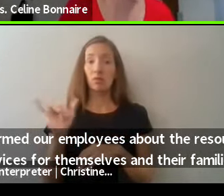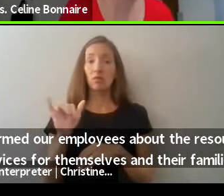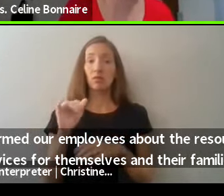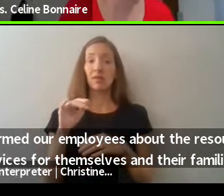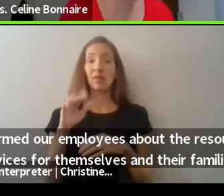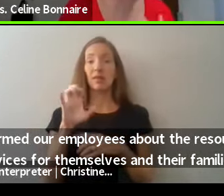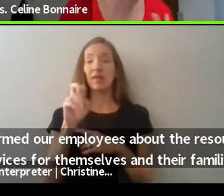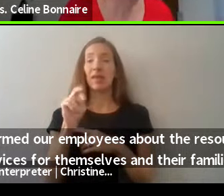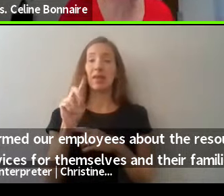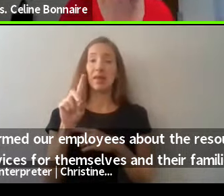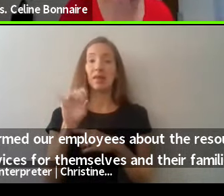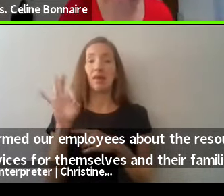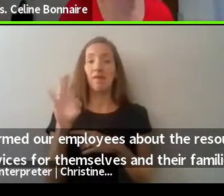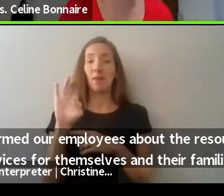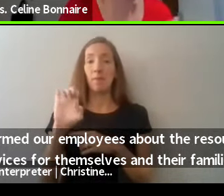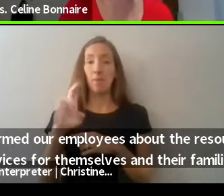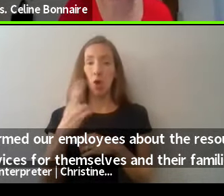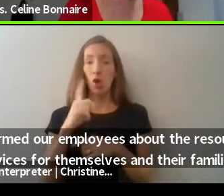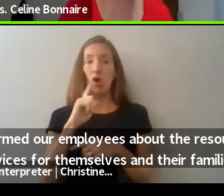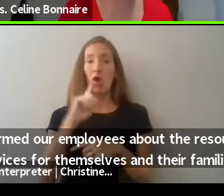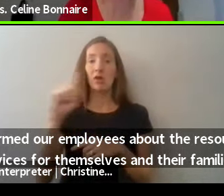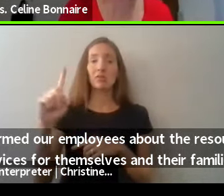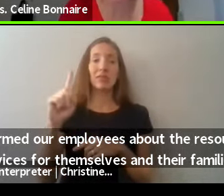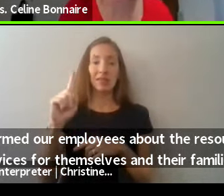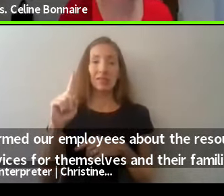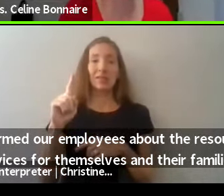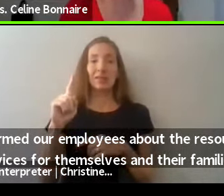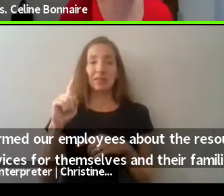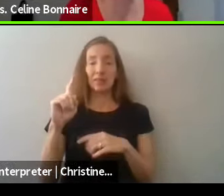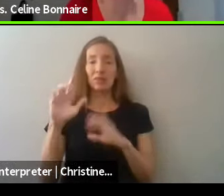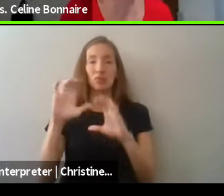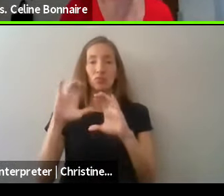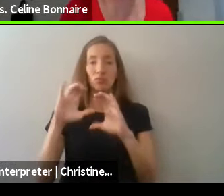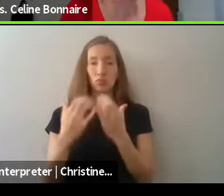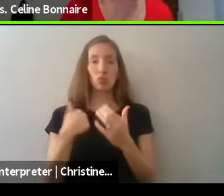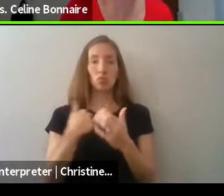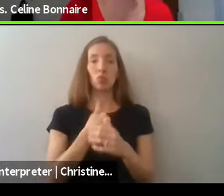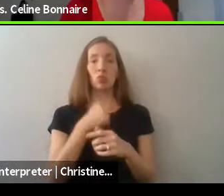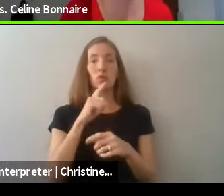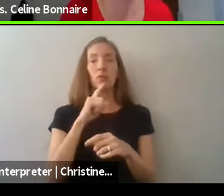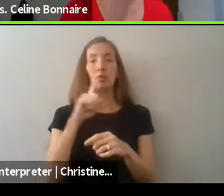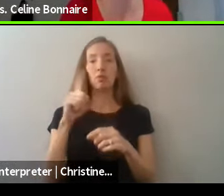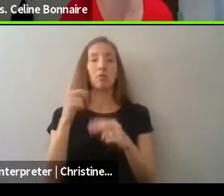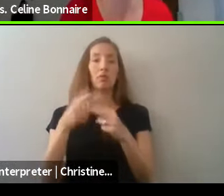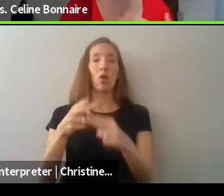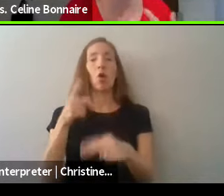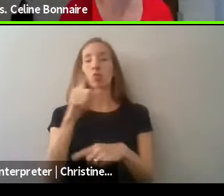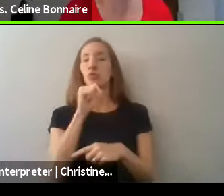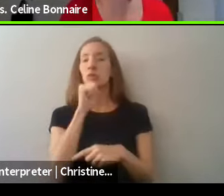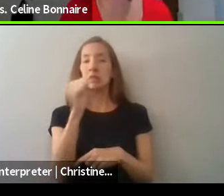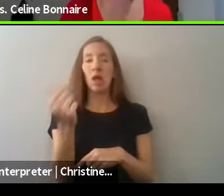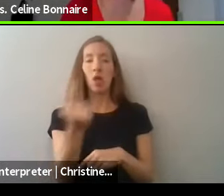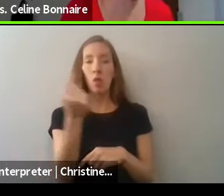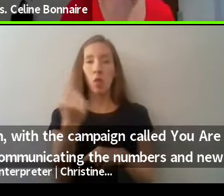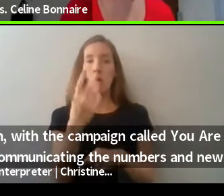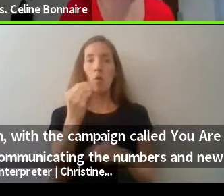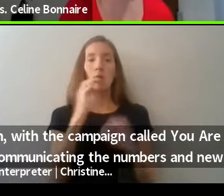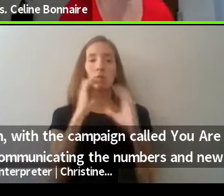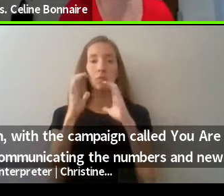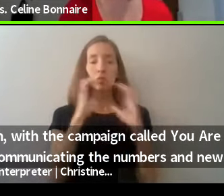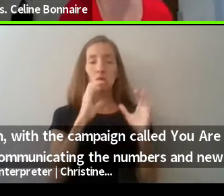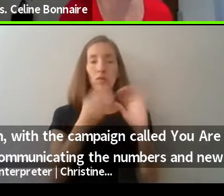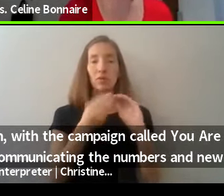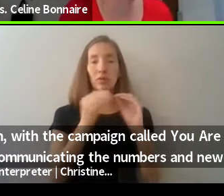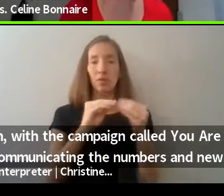And we were communicating the numbers and new hours of helplines, but also the available chats or the other